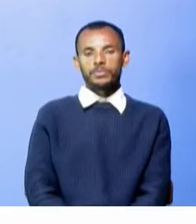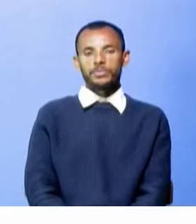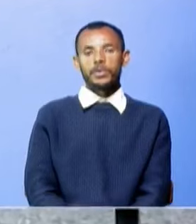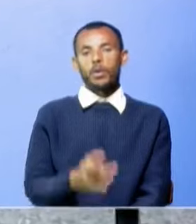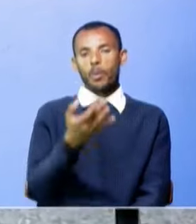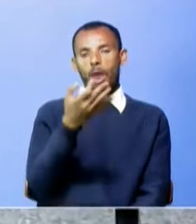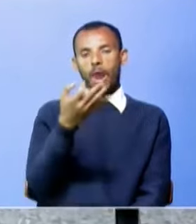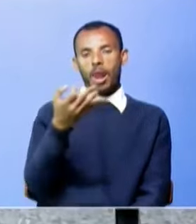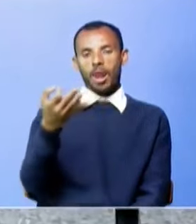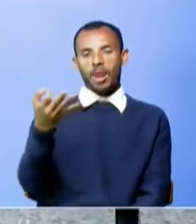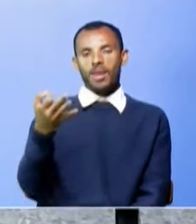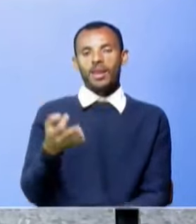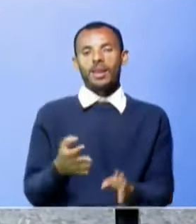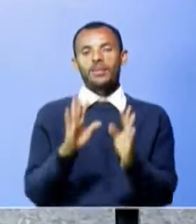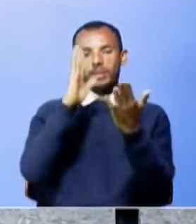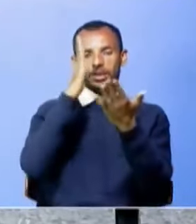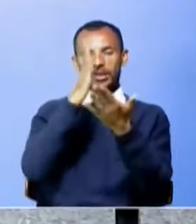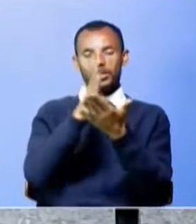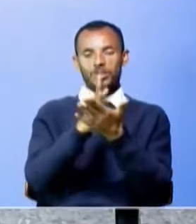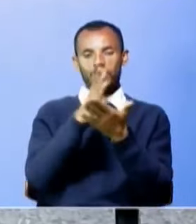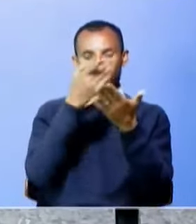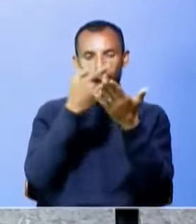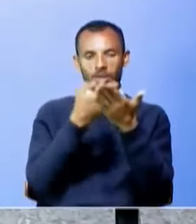Well, let me stop here.